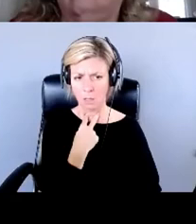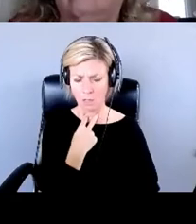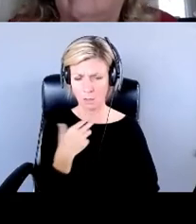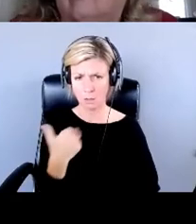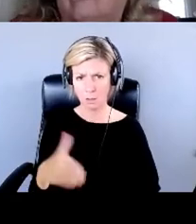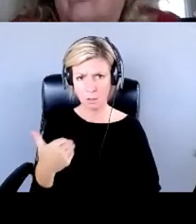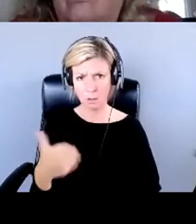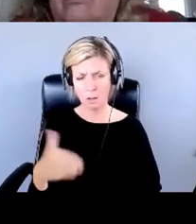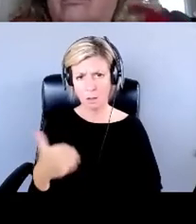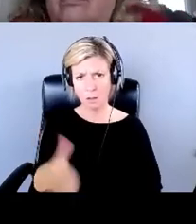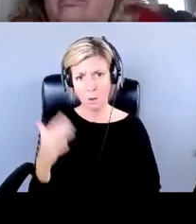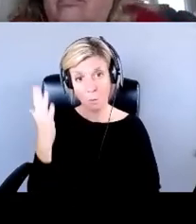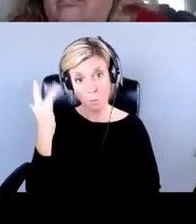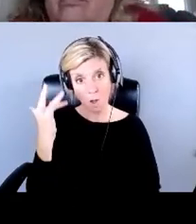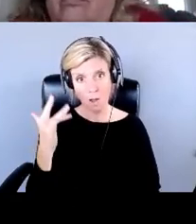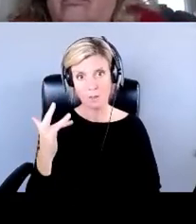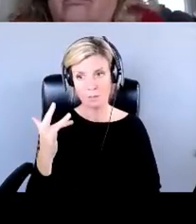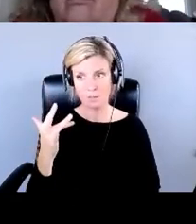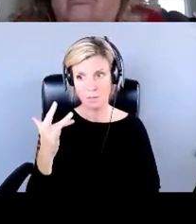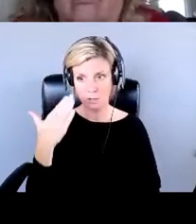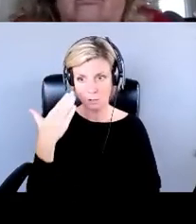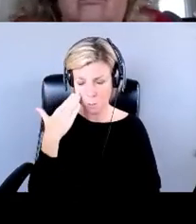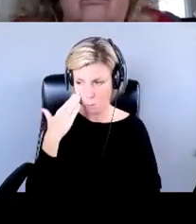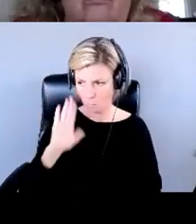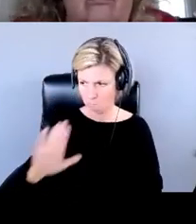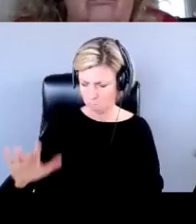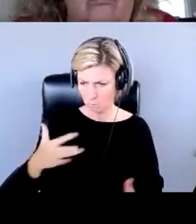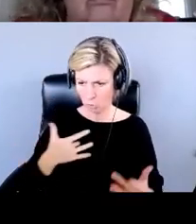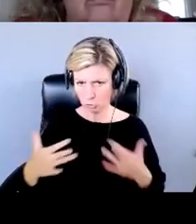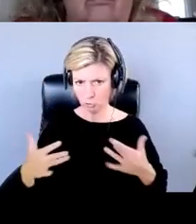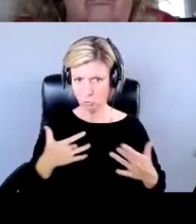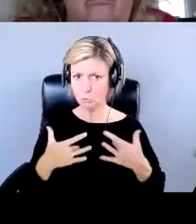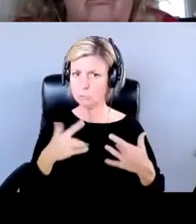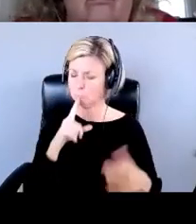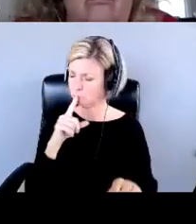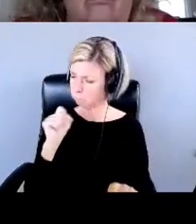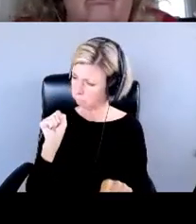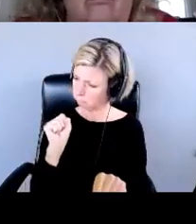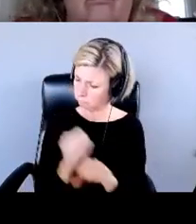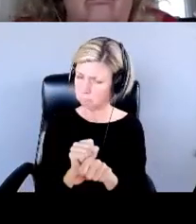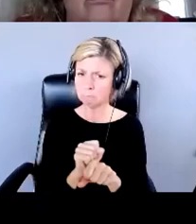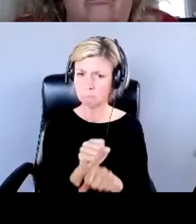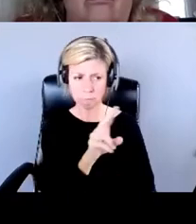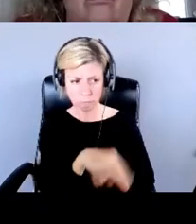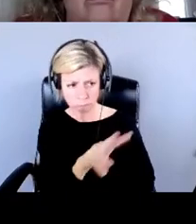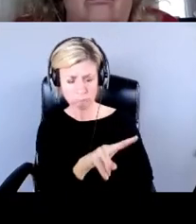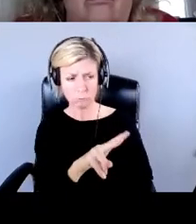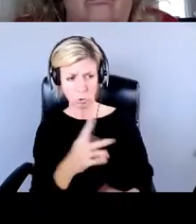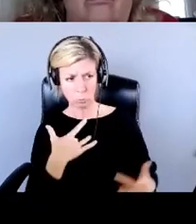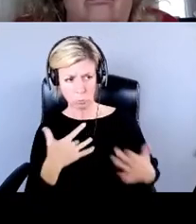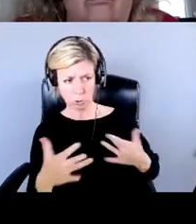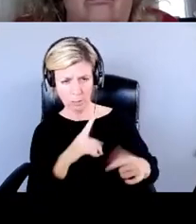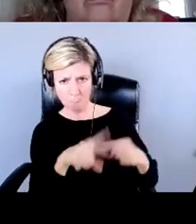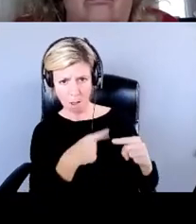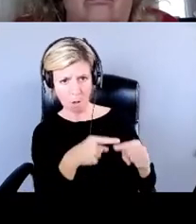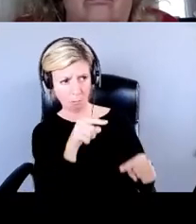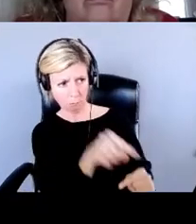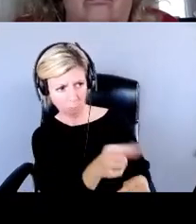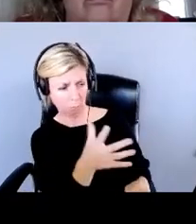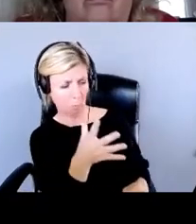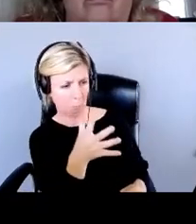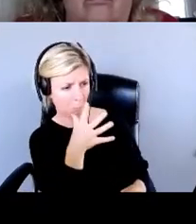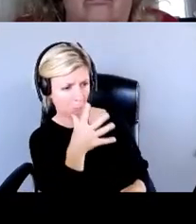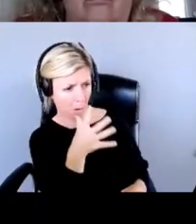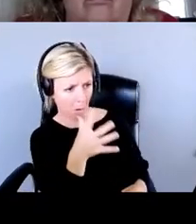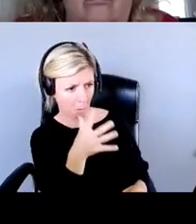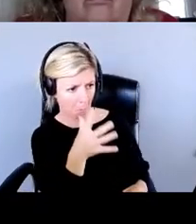that they really have concerns. They have to advocate on the part of their parent, but they're being isolated from